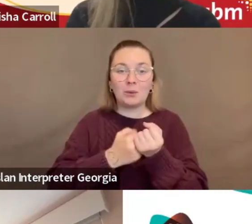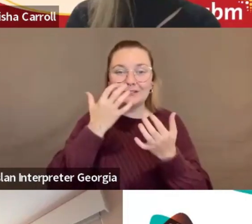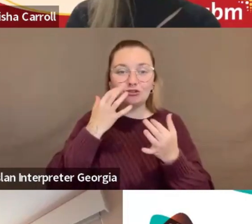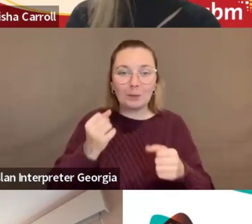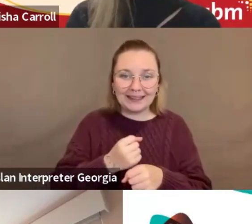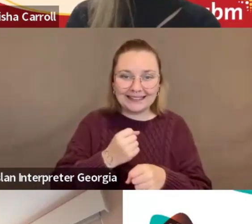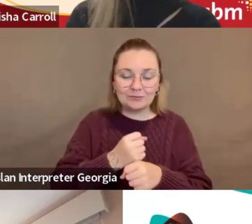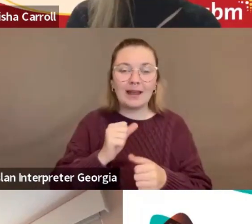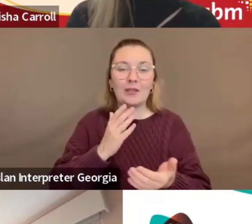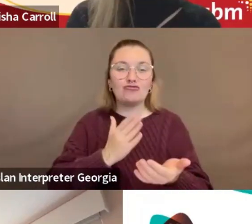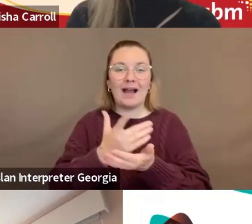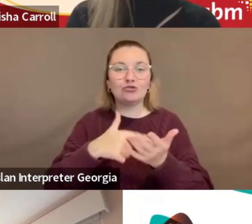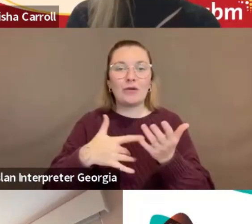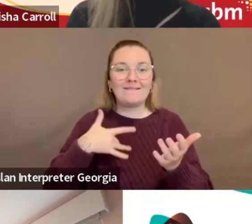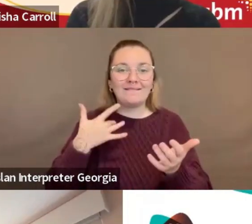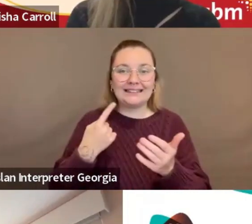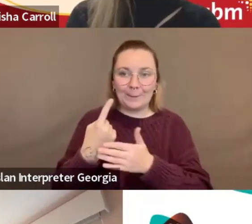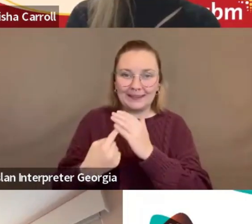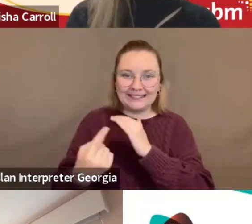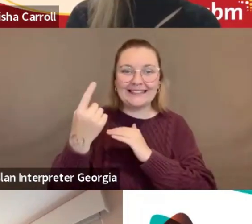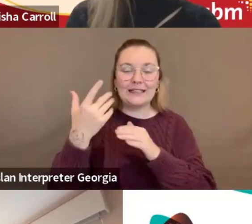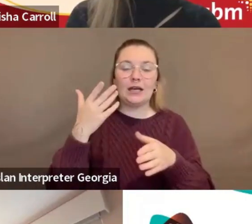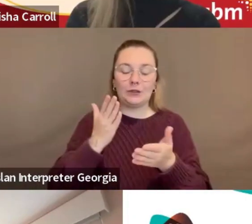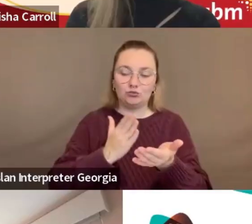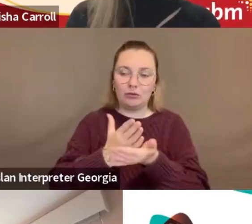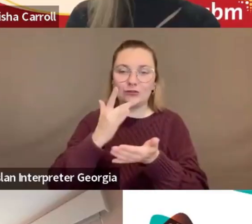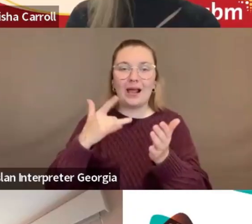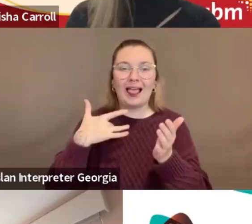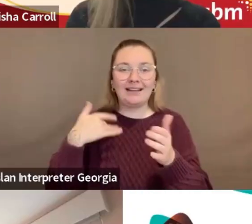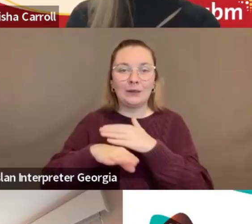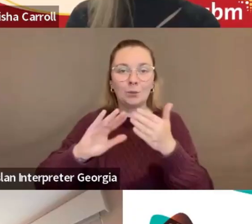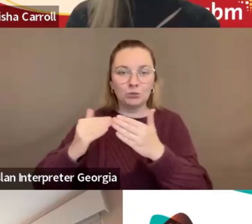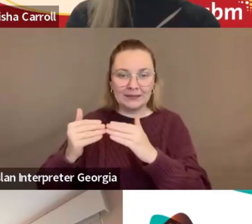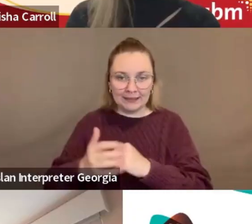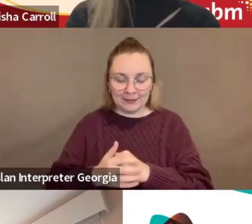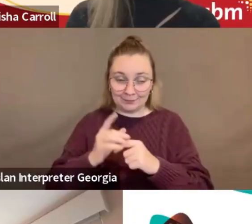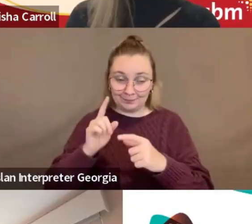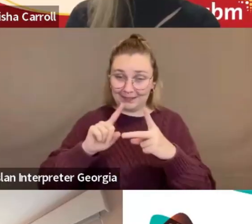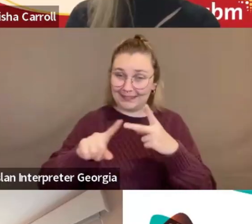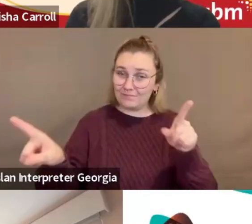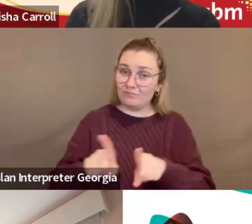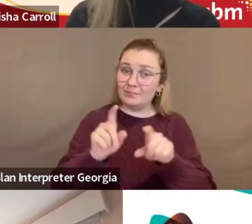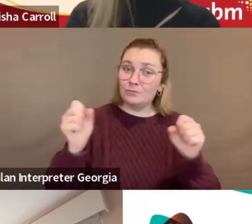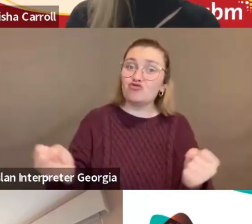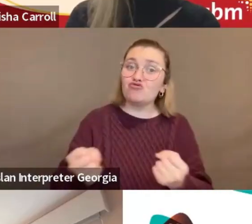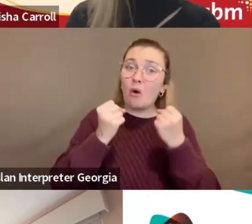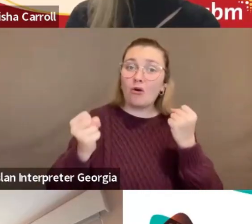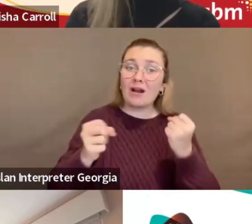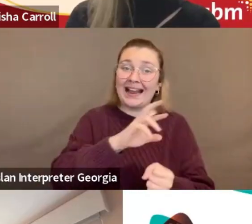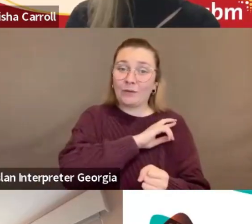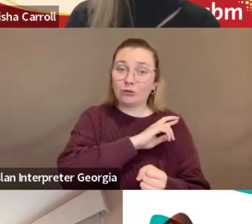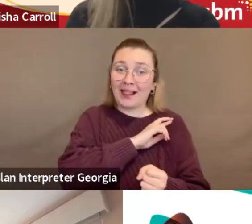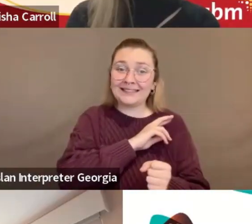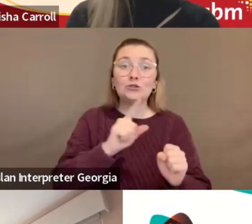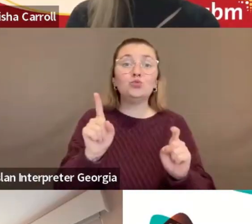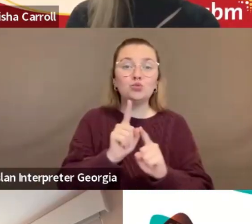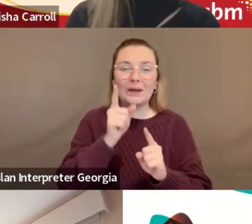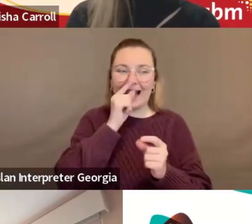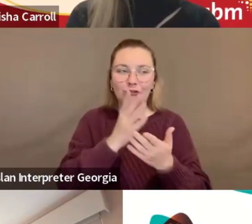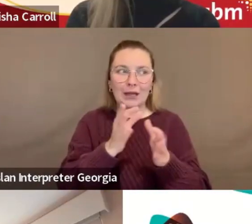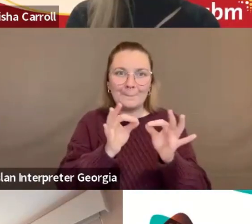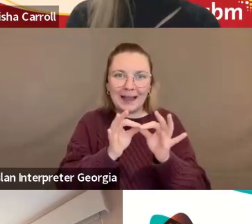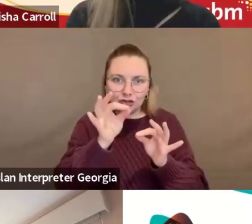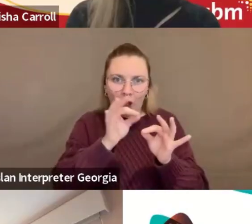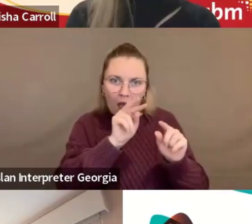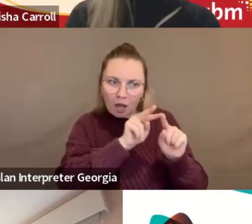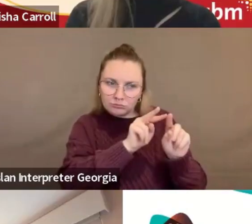right to live independently and be included in communities. At the same time, stronger accountability mechanisms are needed so that progress can be measured, not only